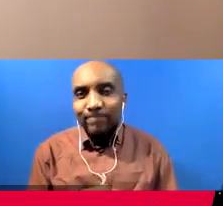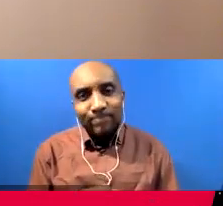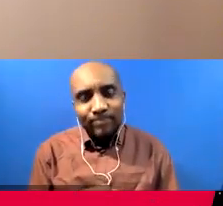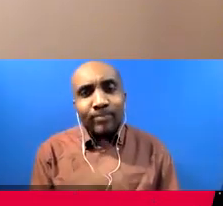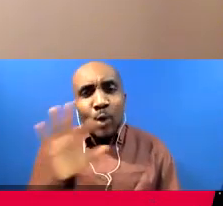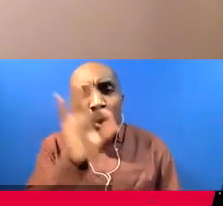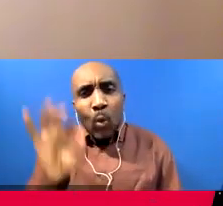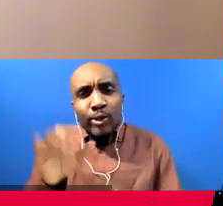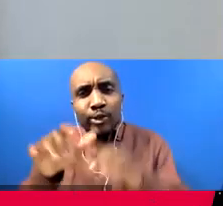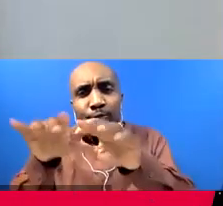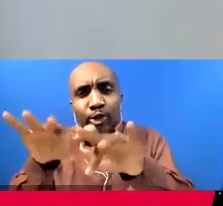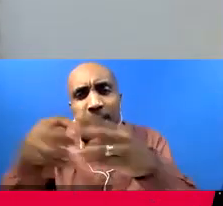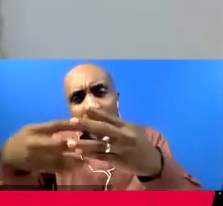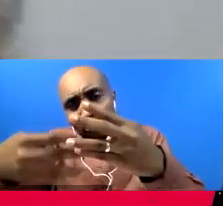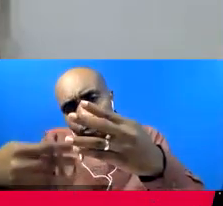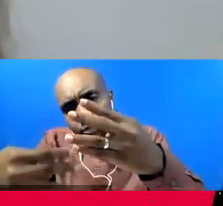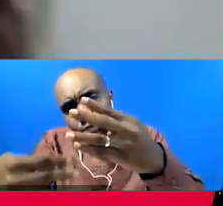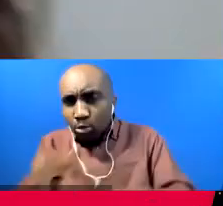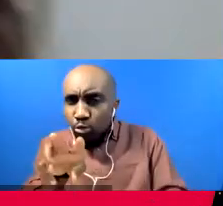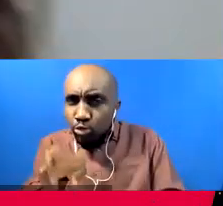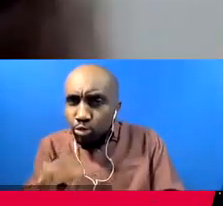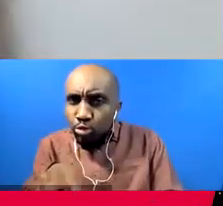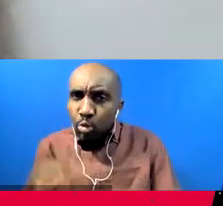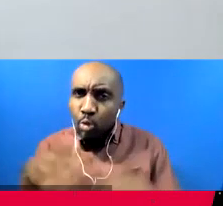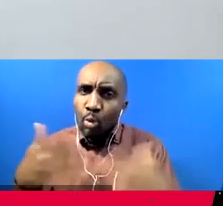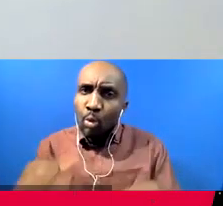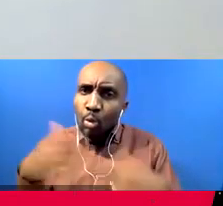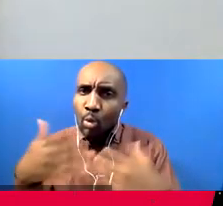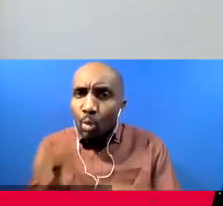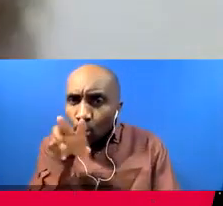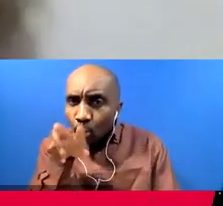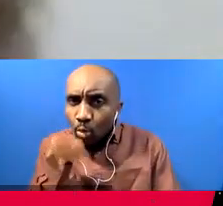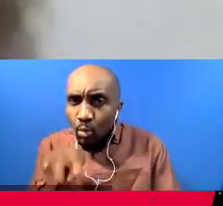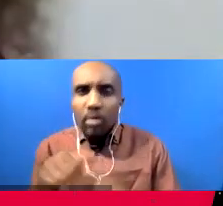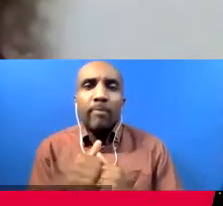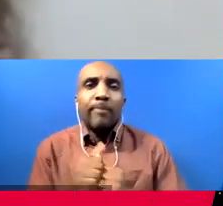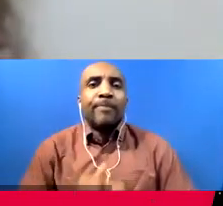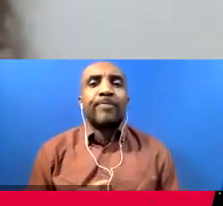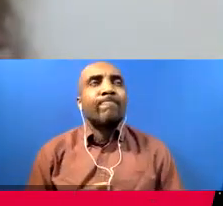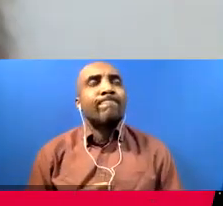Hi, yes. I was looking at the questions in the chat box and they really are wonderful.